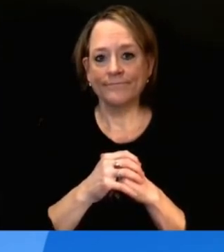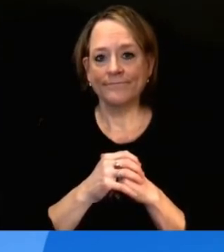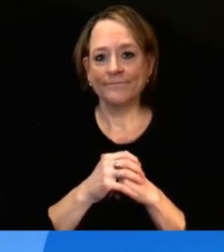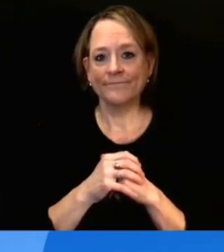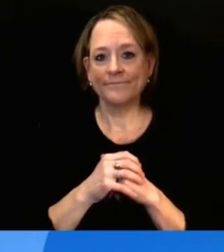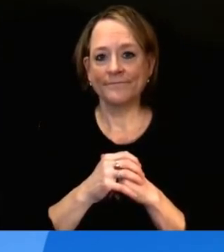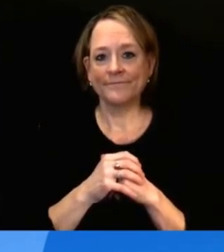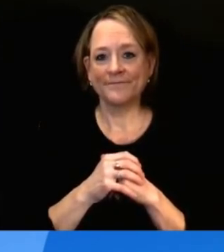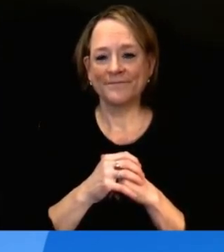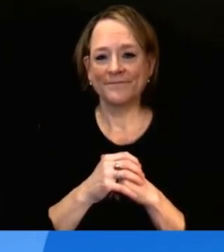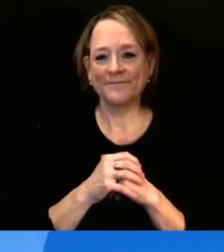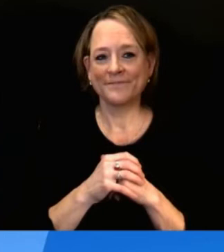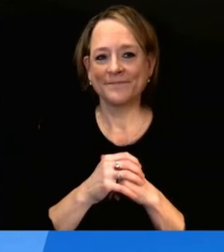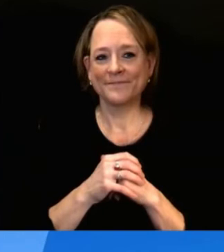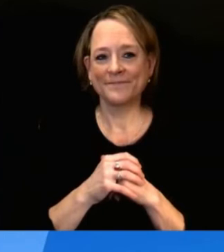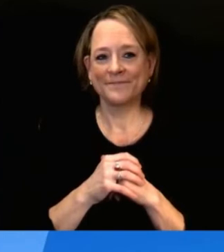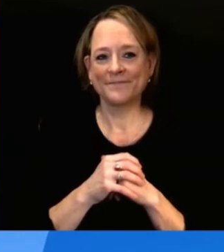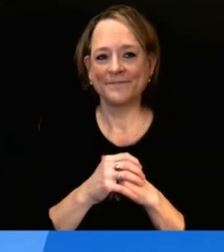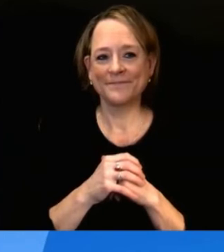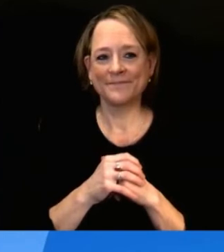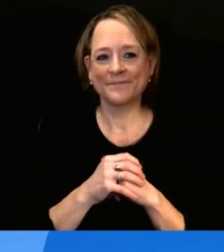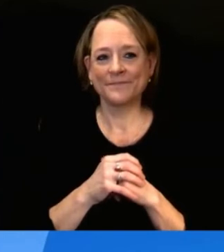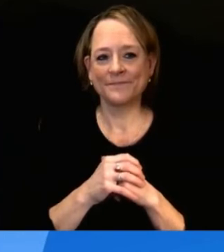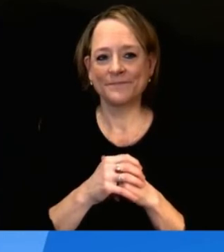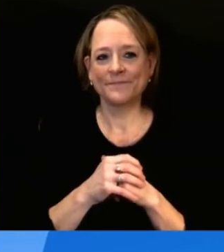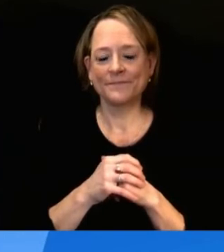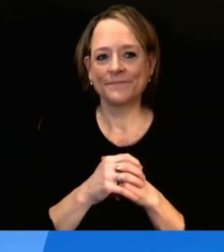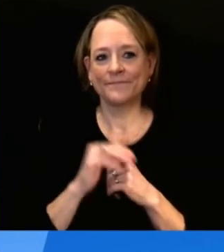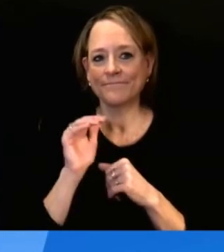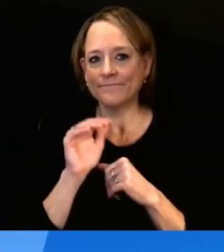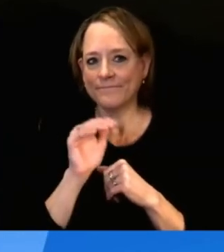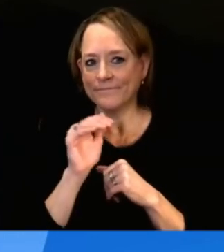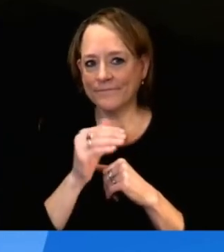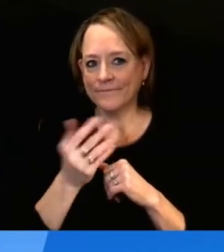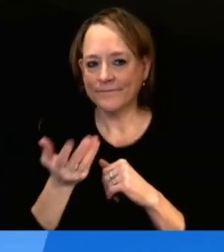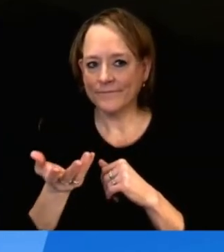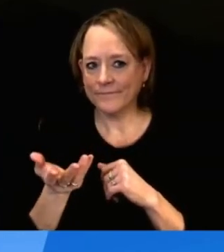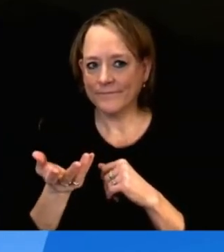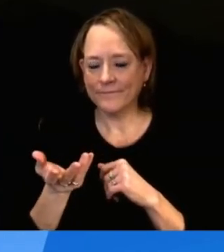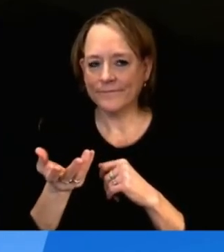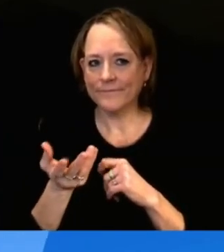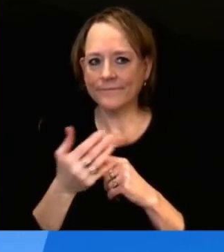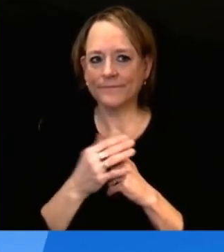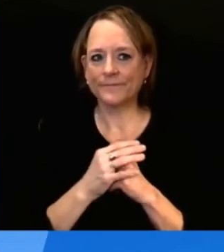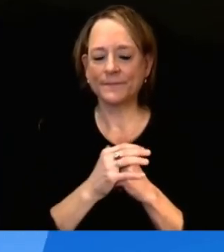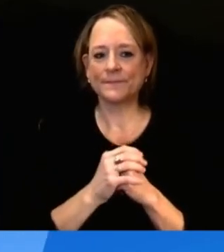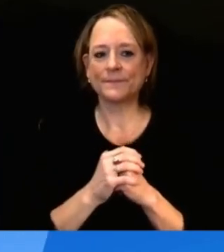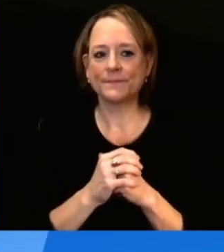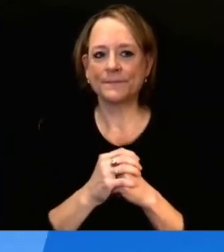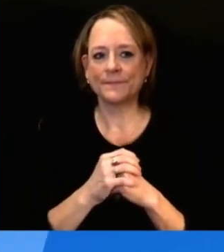Logan from the Wisconsin State Journal. Reminder, *6 to unmute your phone.